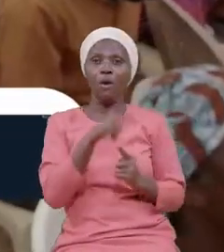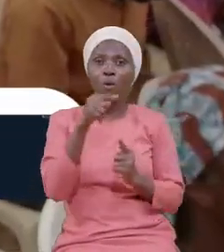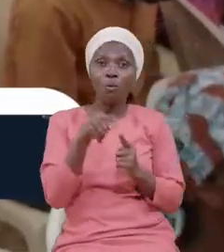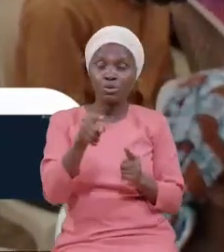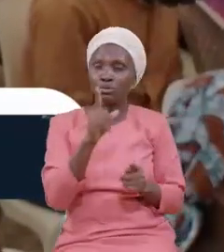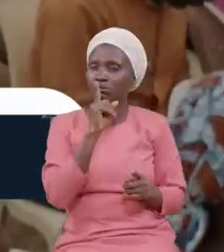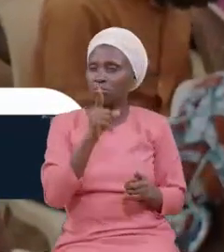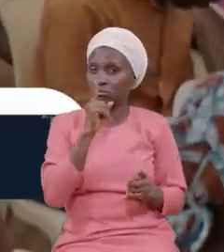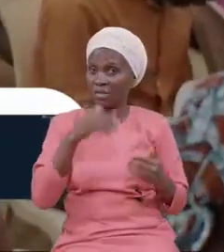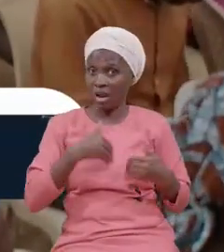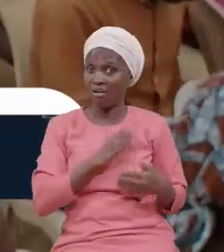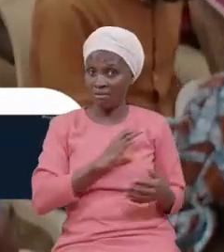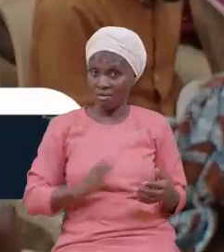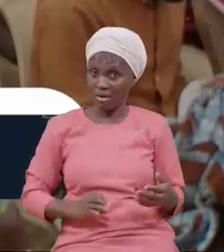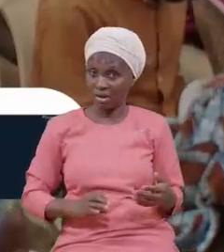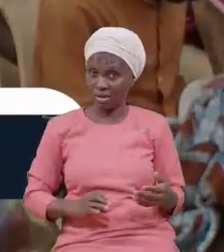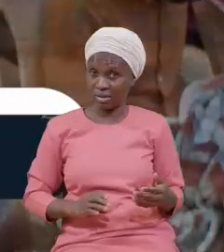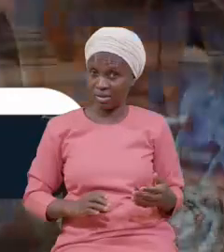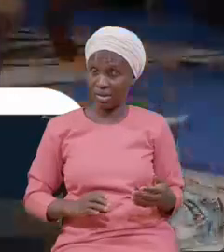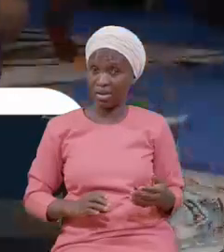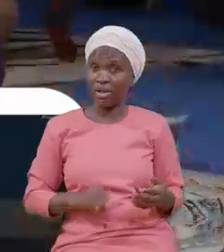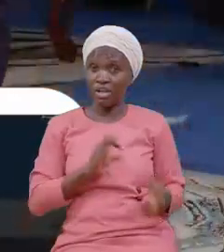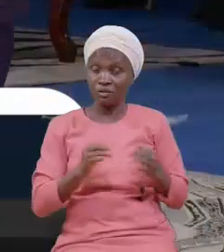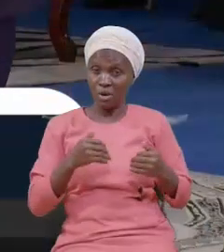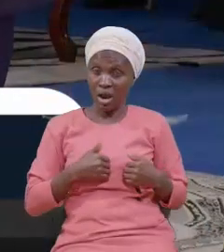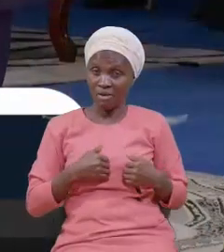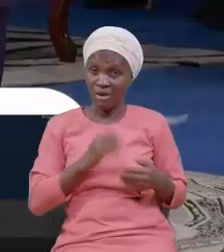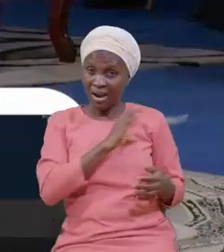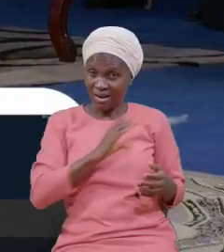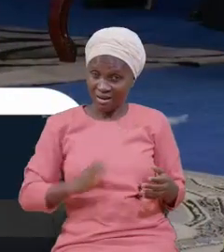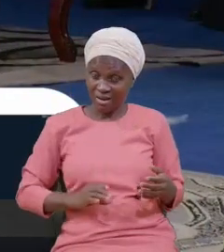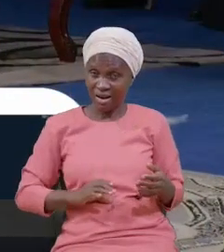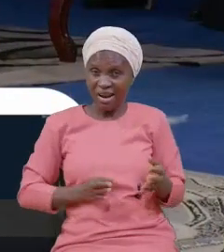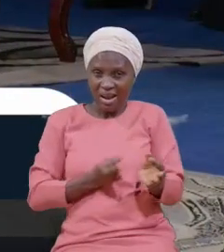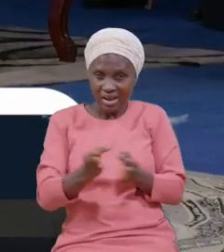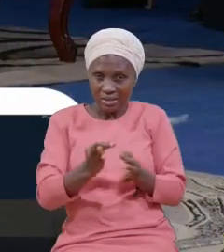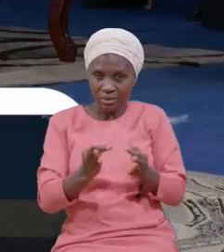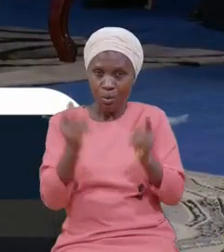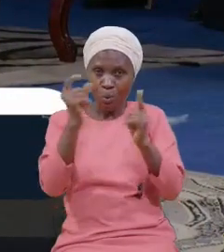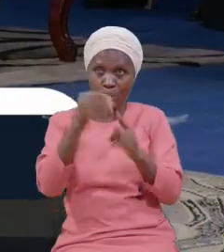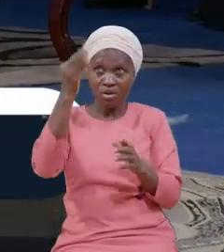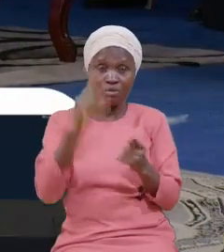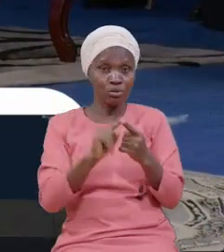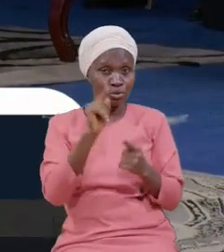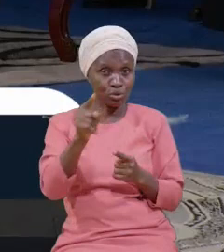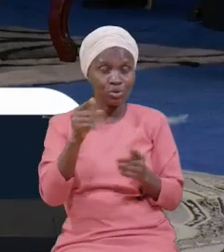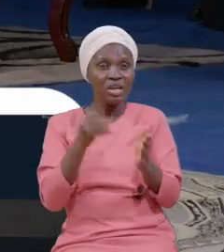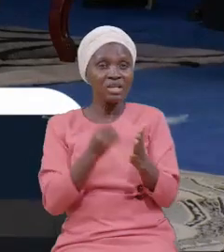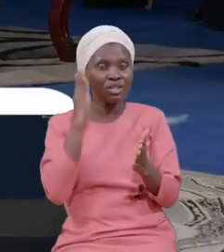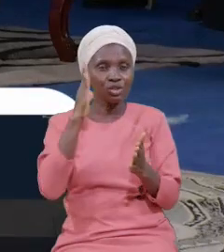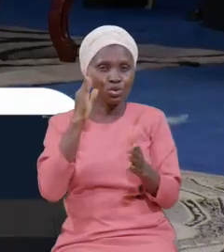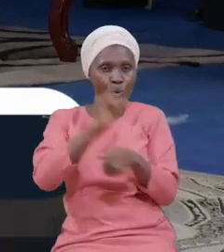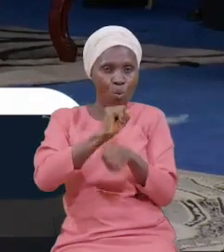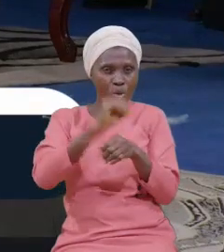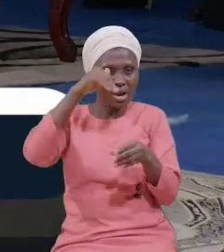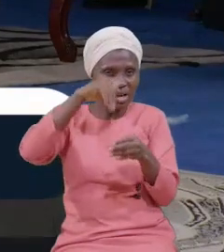Christ interpreting the word of God unto you, it gets in your heart, it burns in the